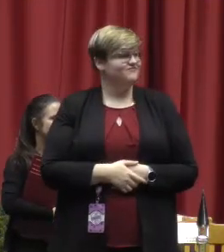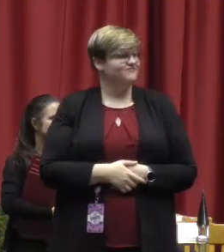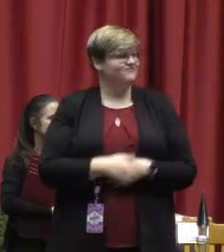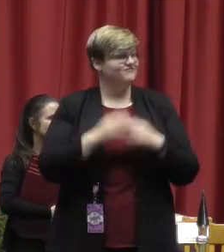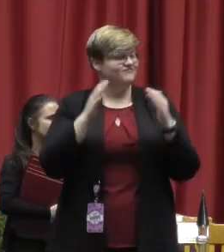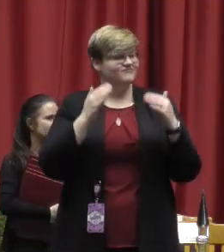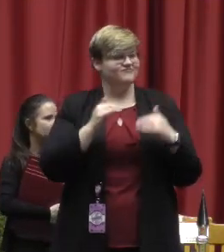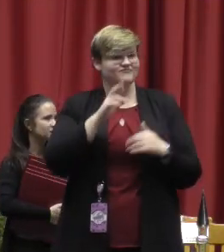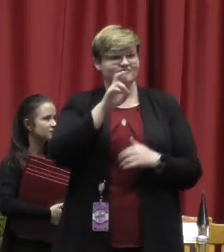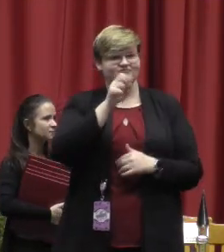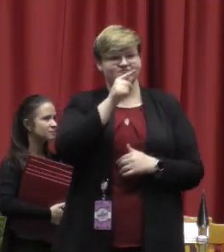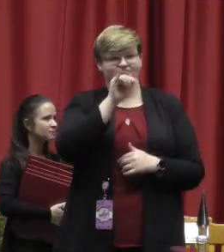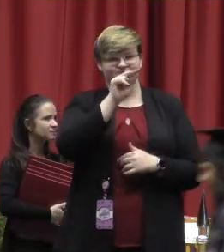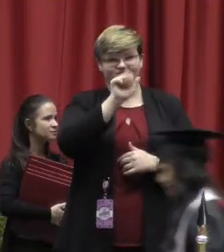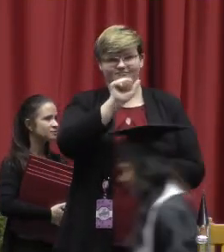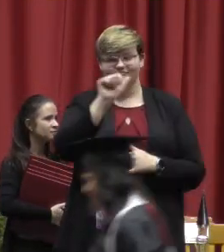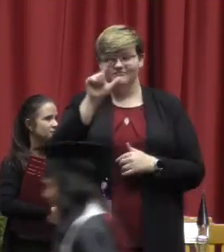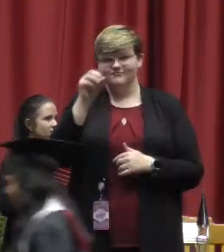Regina Lopez.